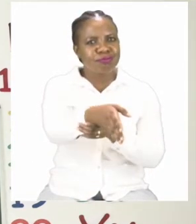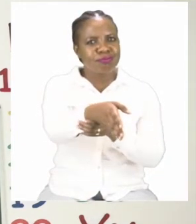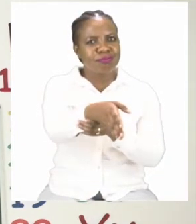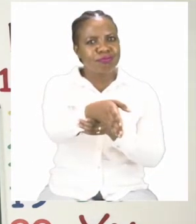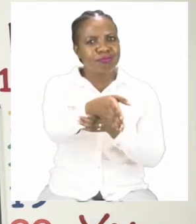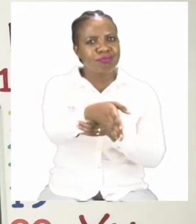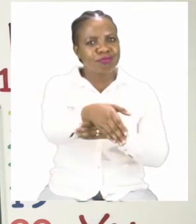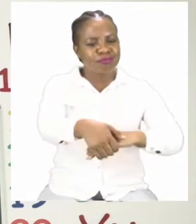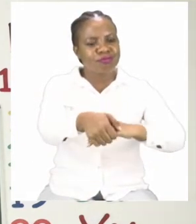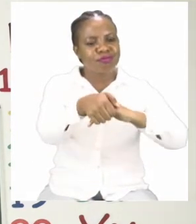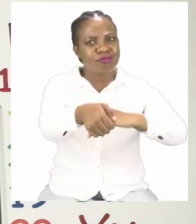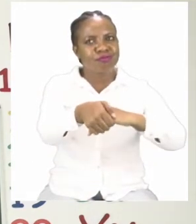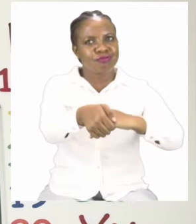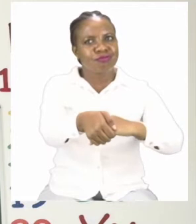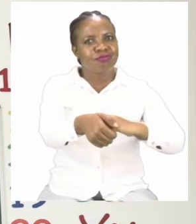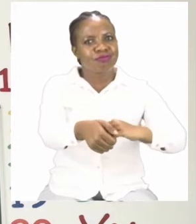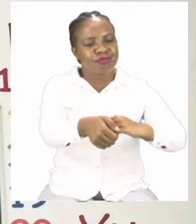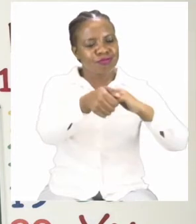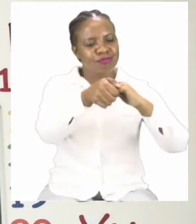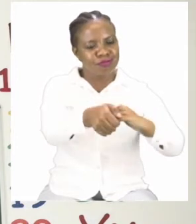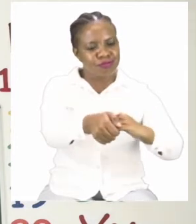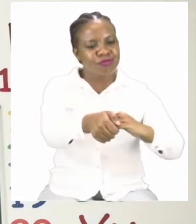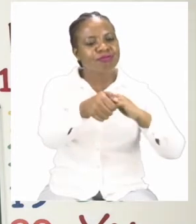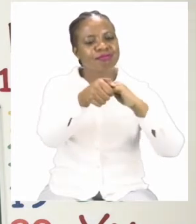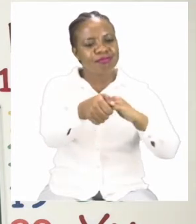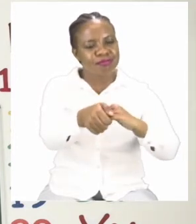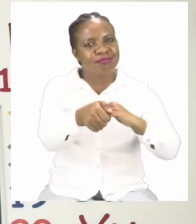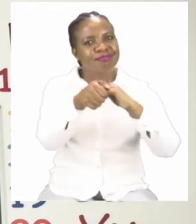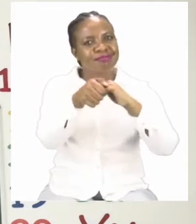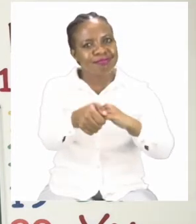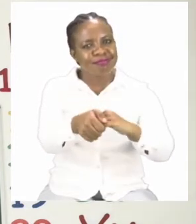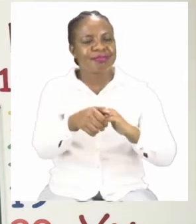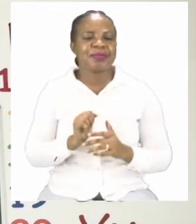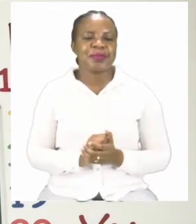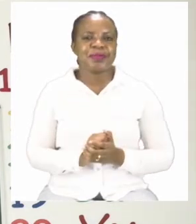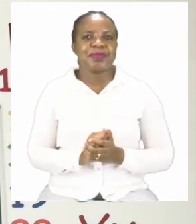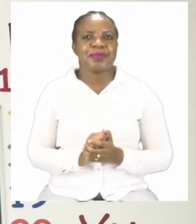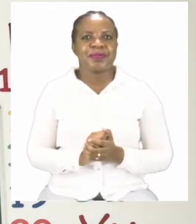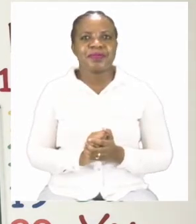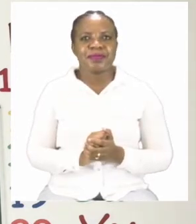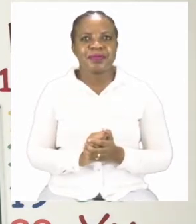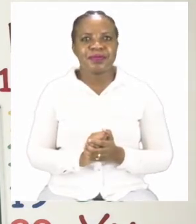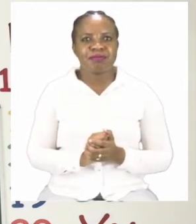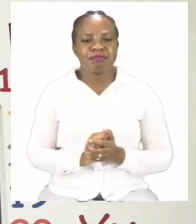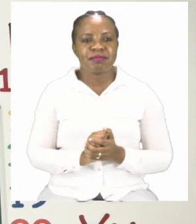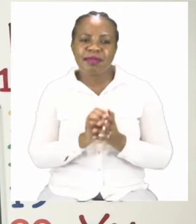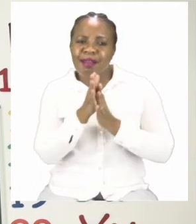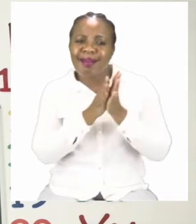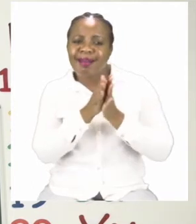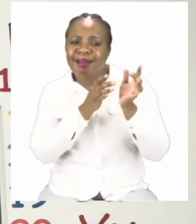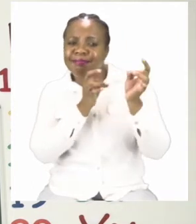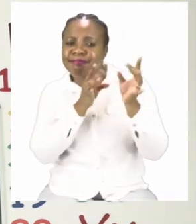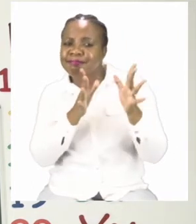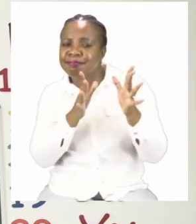other's hands. Shake, shake, shake. And then we are told that the San people put